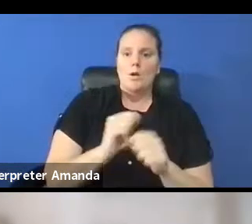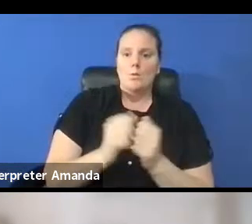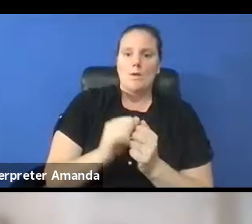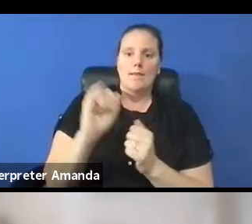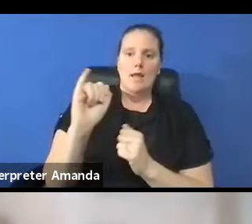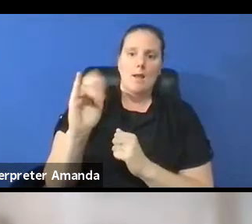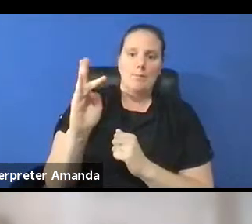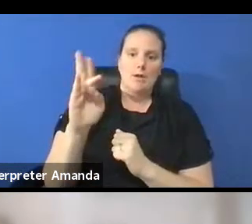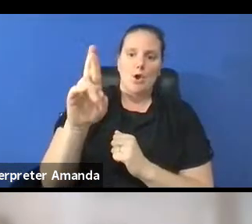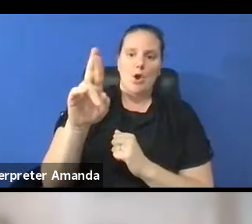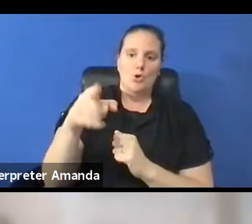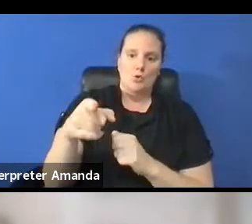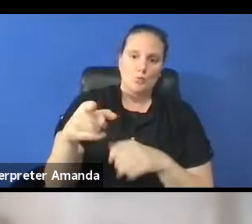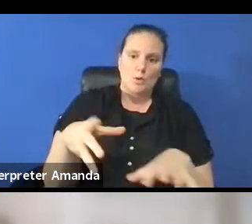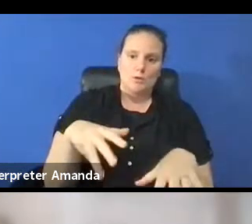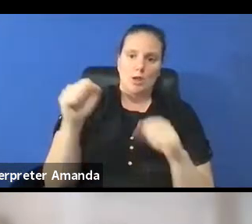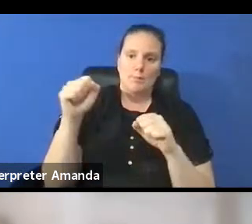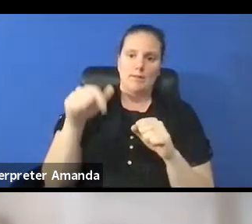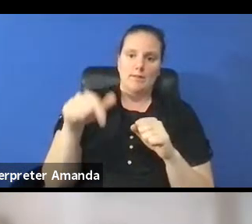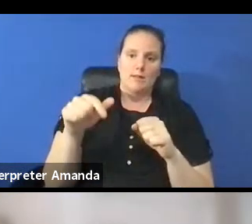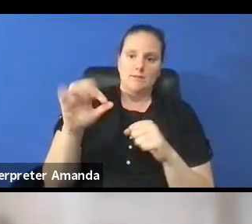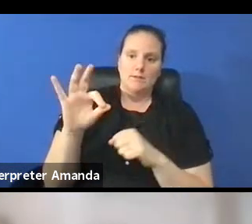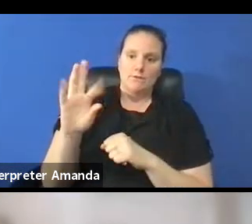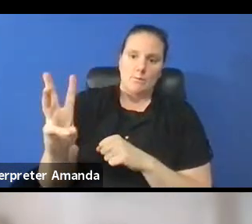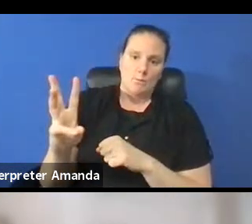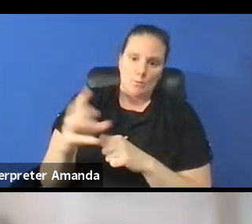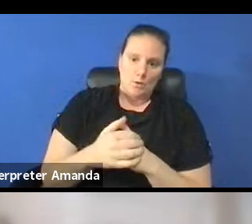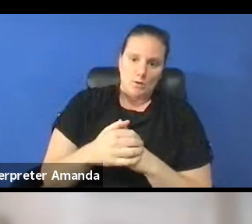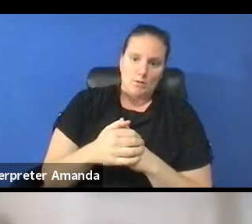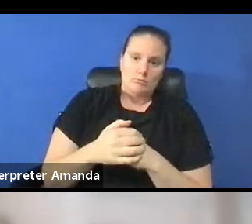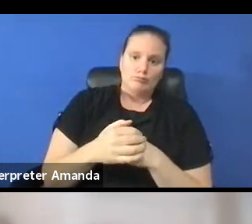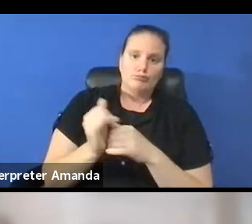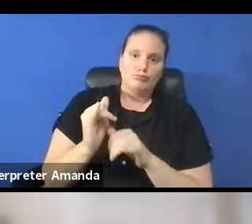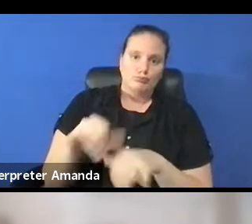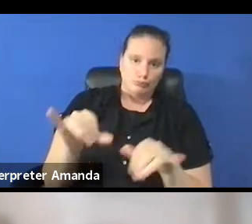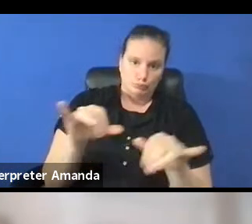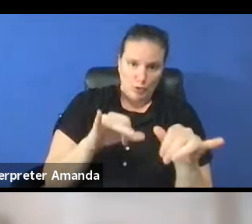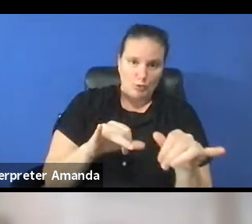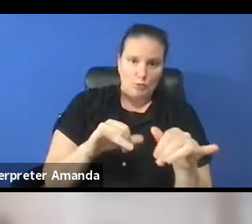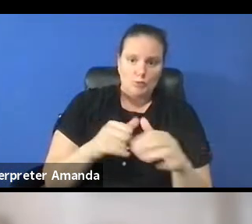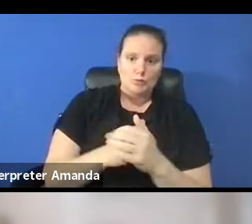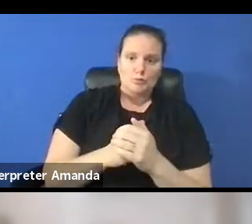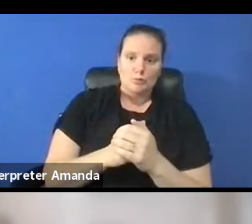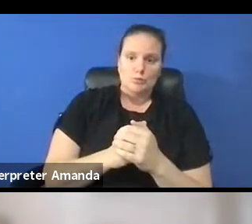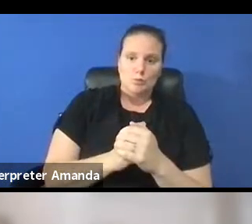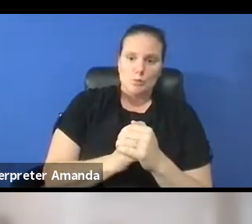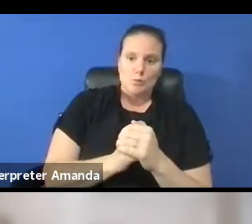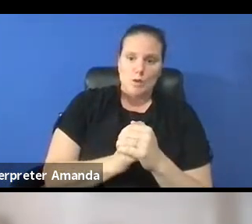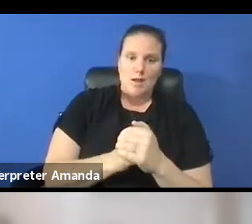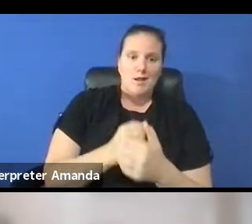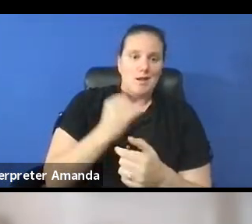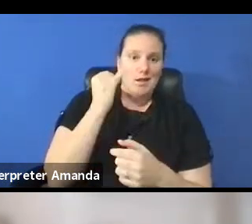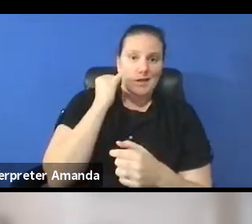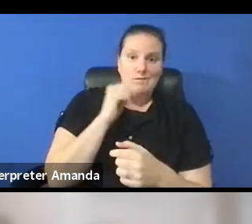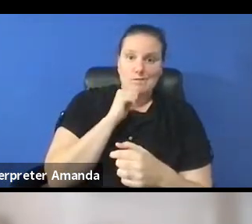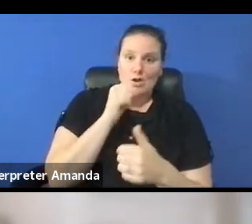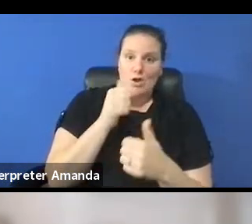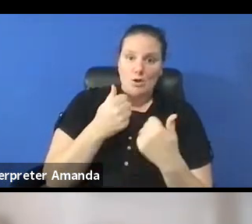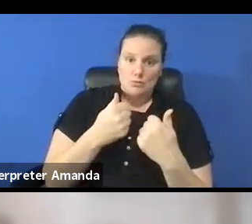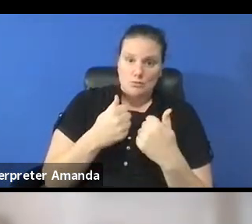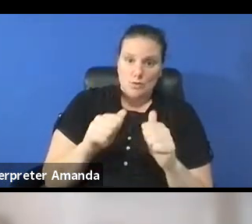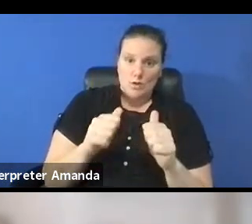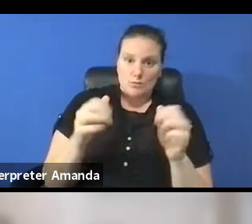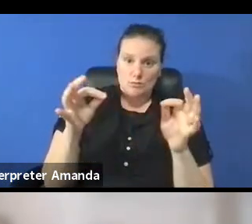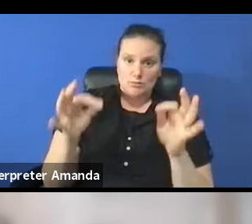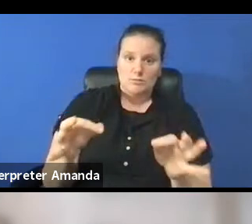are also adopting this framework and these standards. And if not, trying to decide